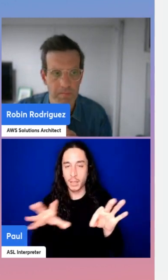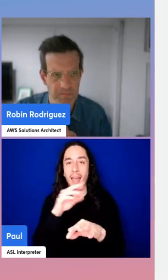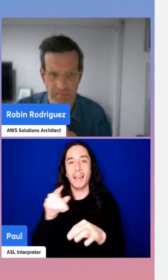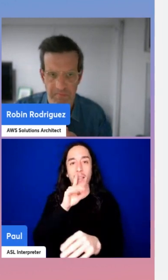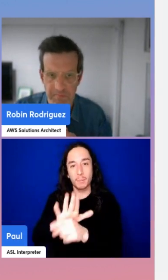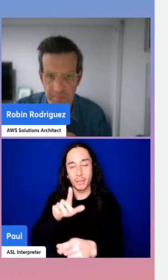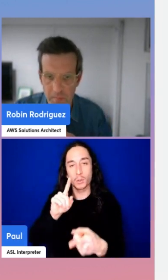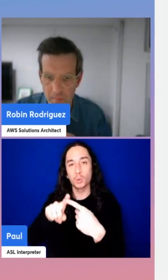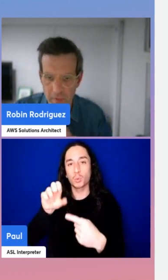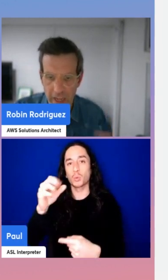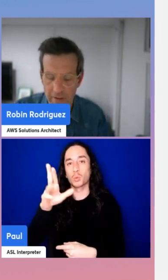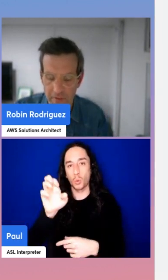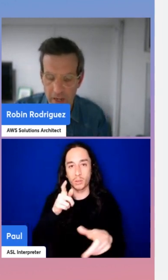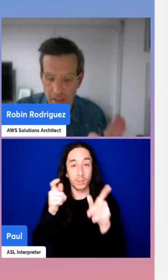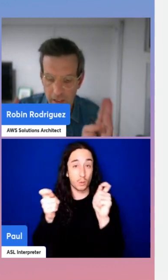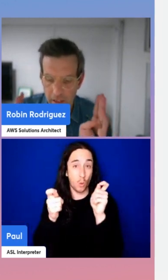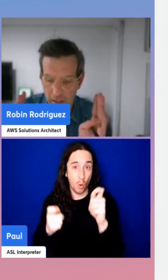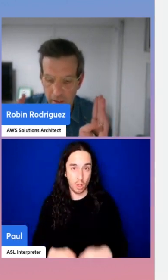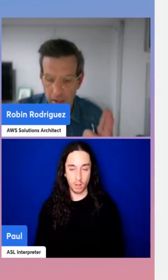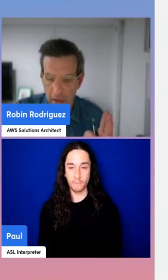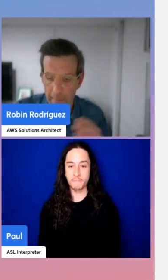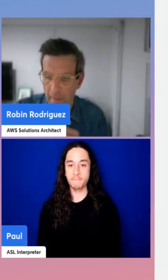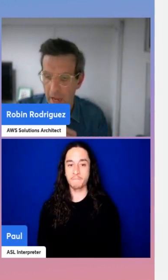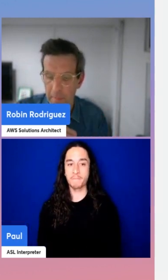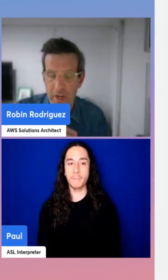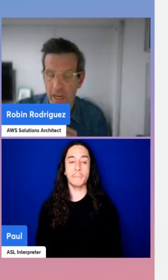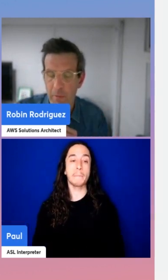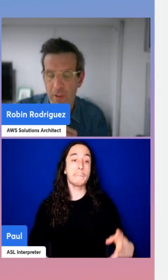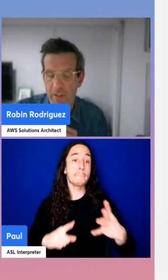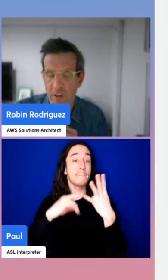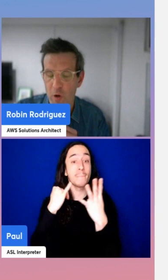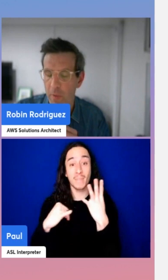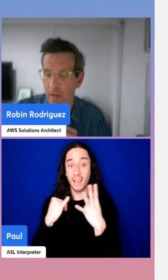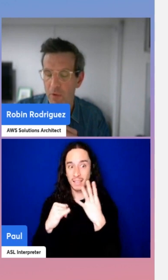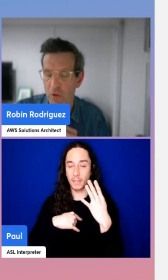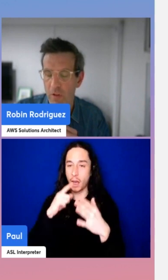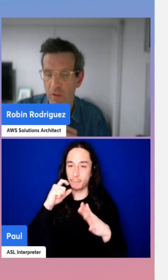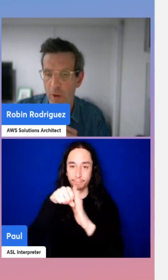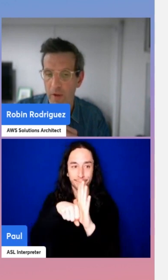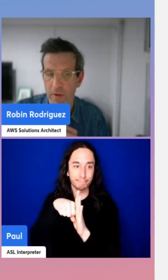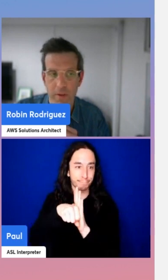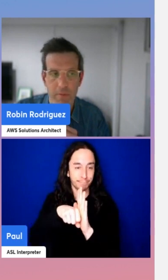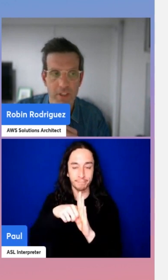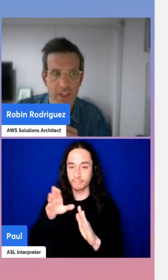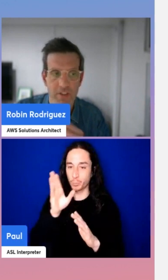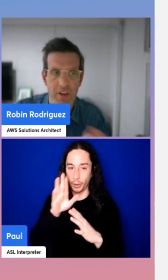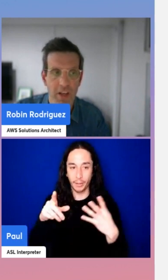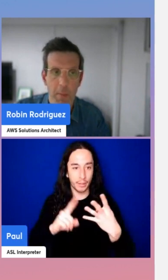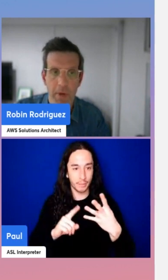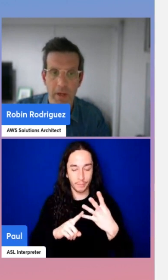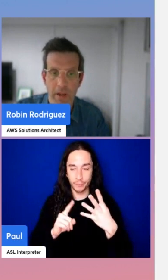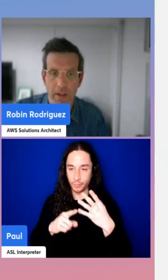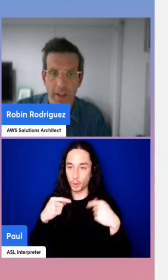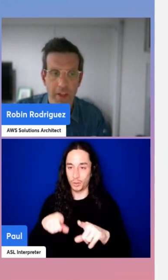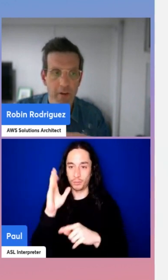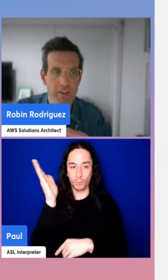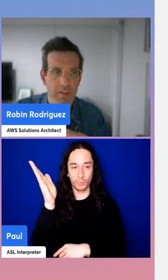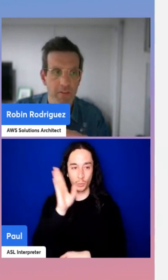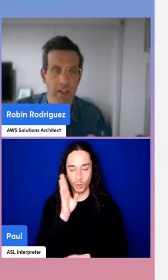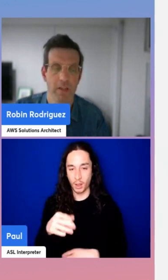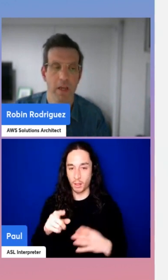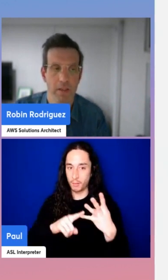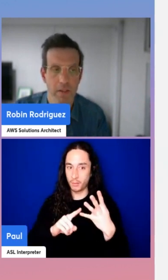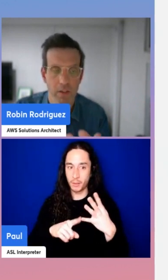control. And finally, I'm going to hammer this home, I'm sure, throughout the presentation, but there